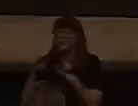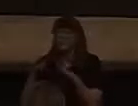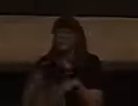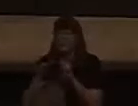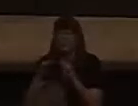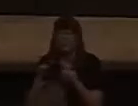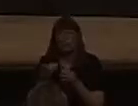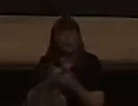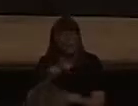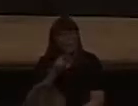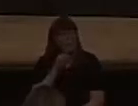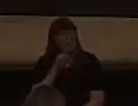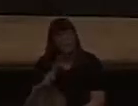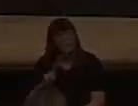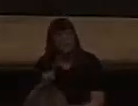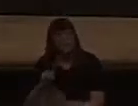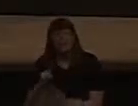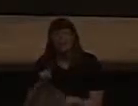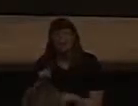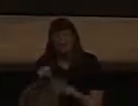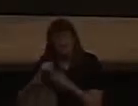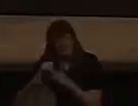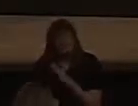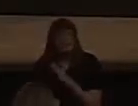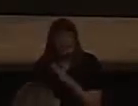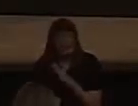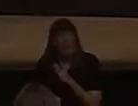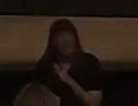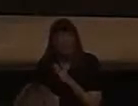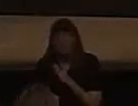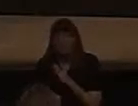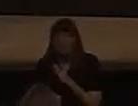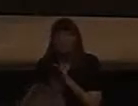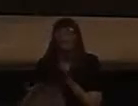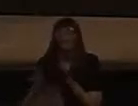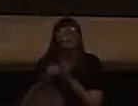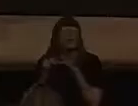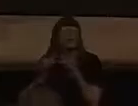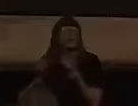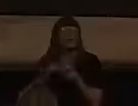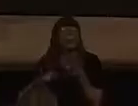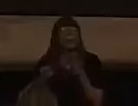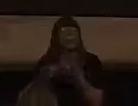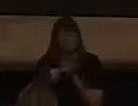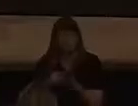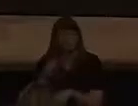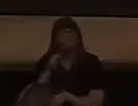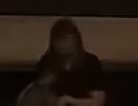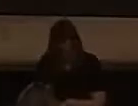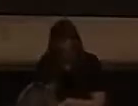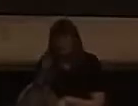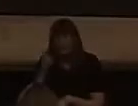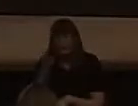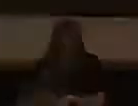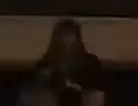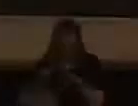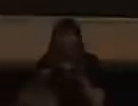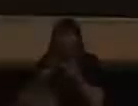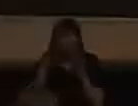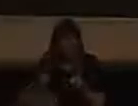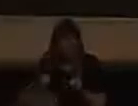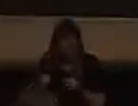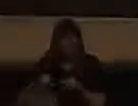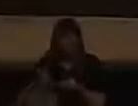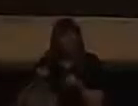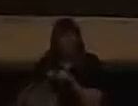that's a real in-depth reassessment of what it means to be a historic house museum as a